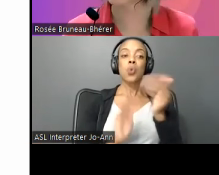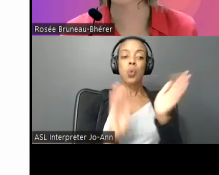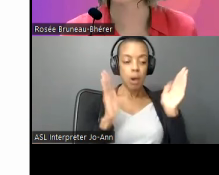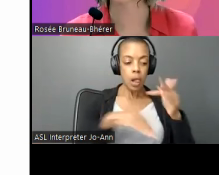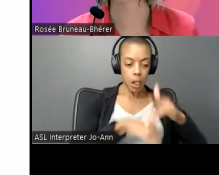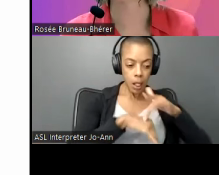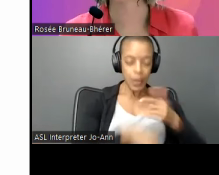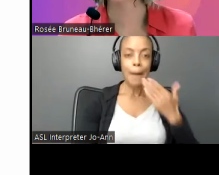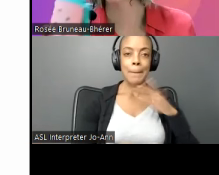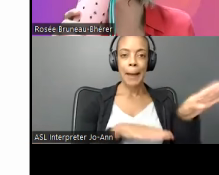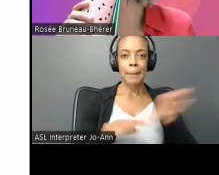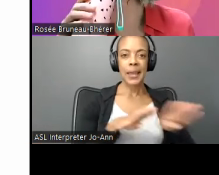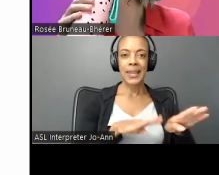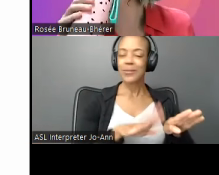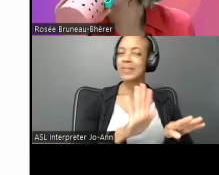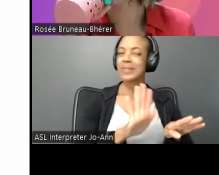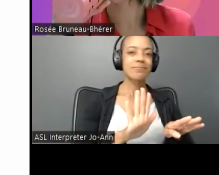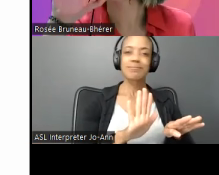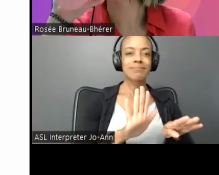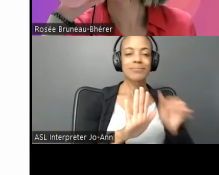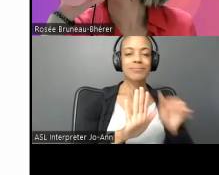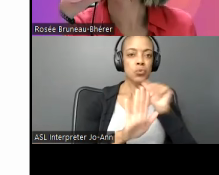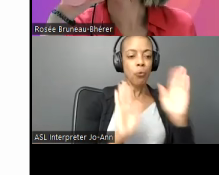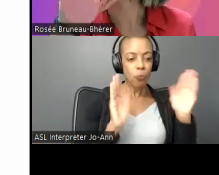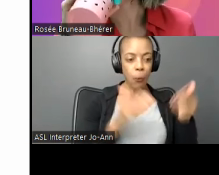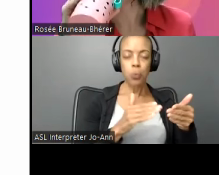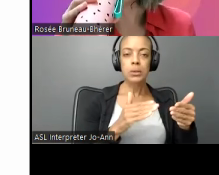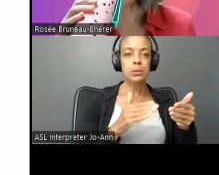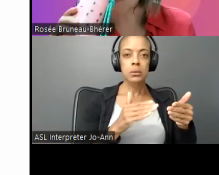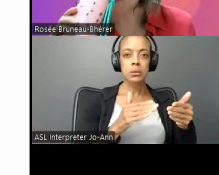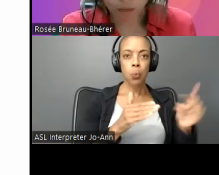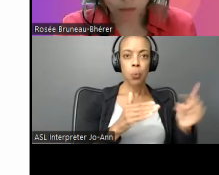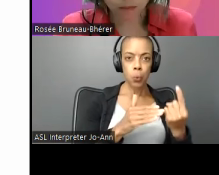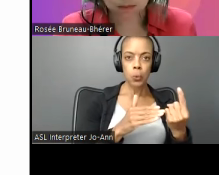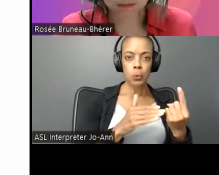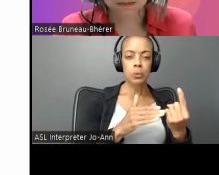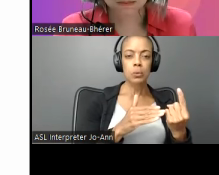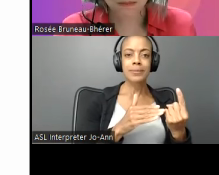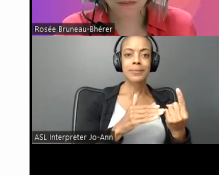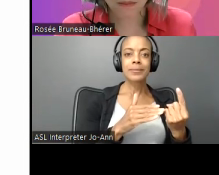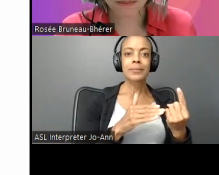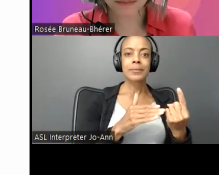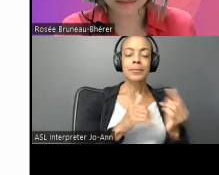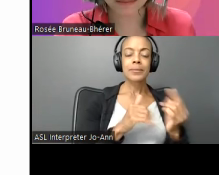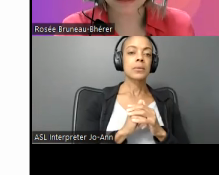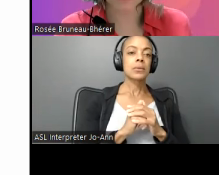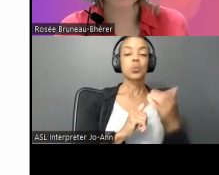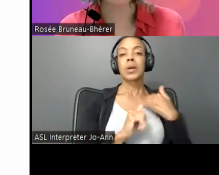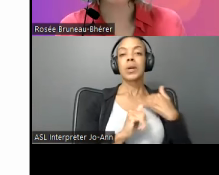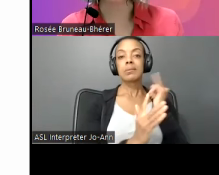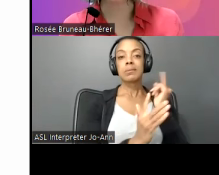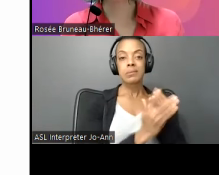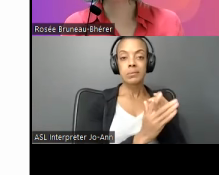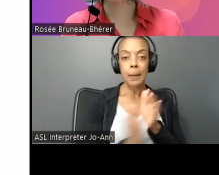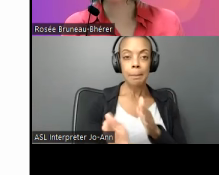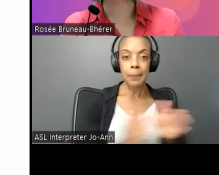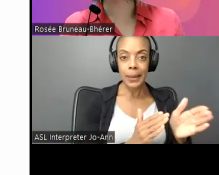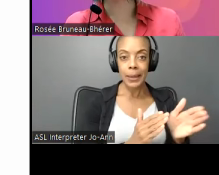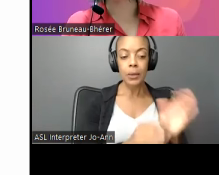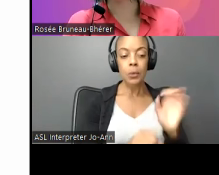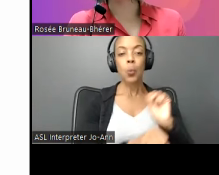This bad behavior is, we have an intervention plan, we're working on the